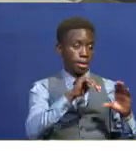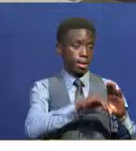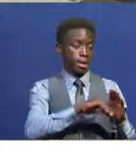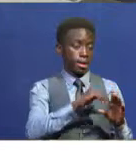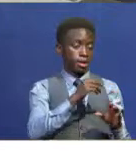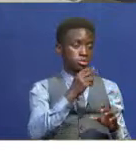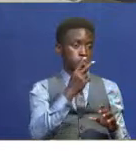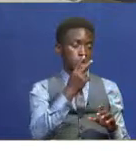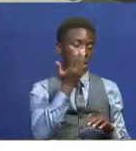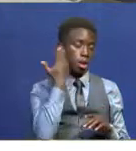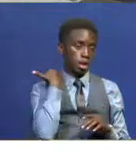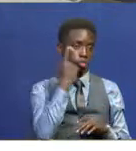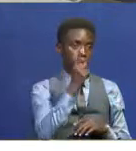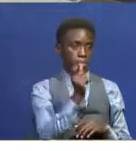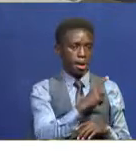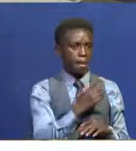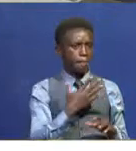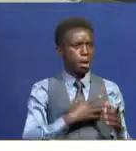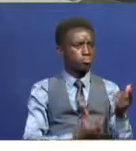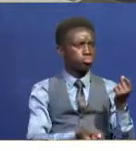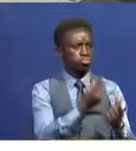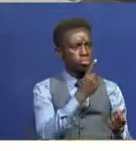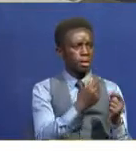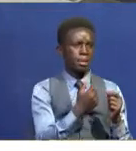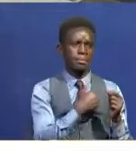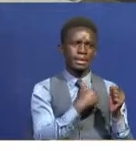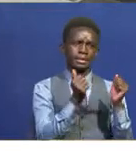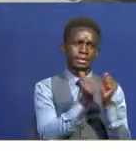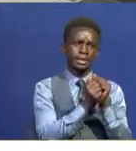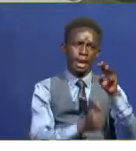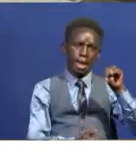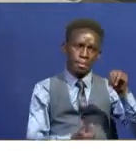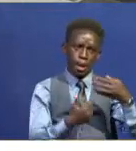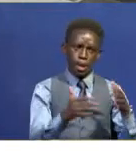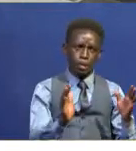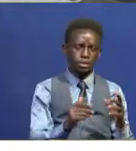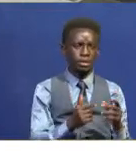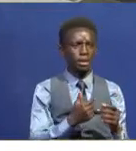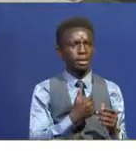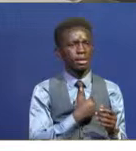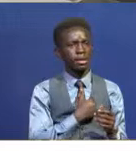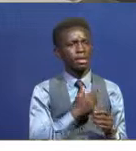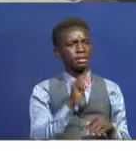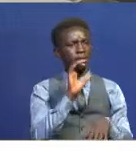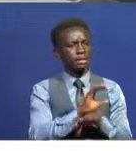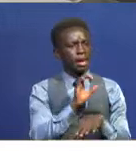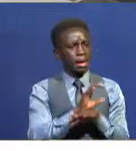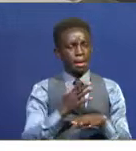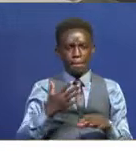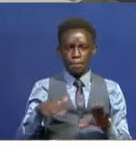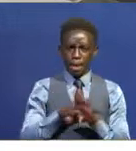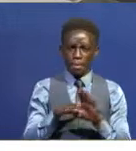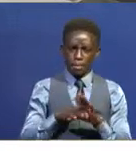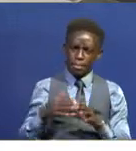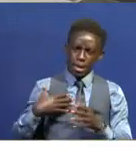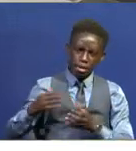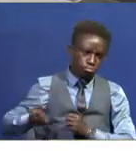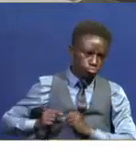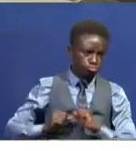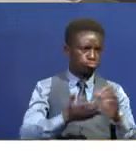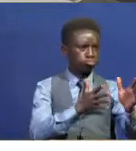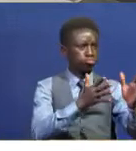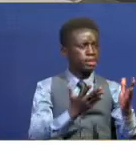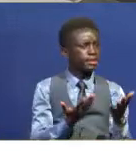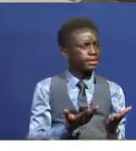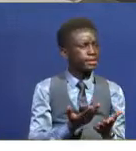hear somebody say, I've lost 10 million, I've lost 5 million, I even brought my church congregation, I brought in. What is the level of financial literacy